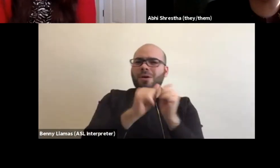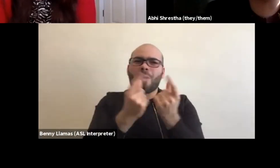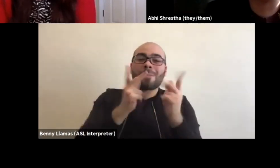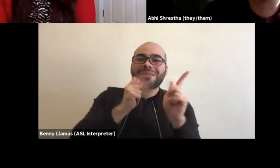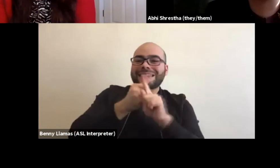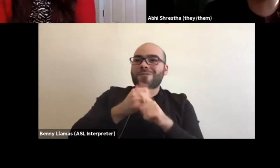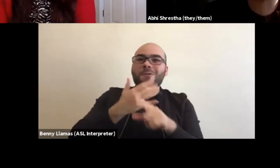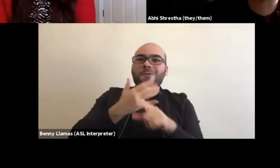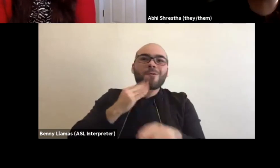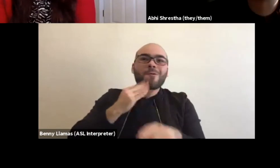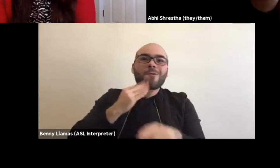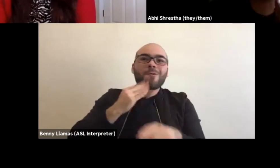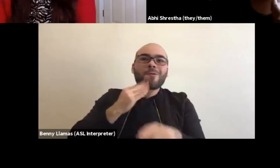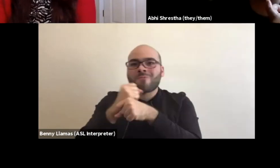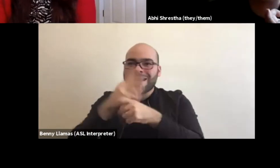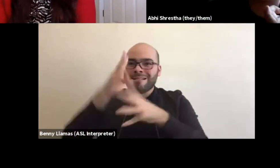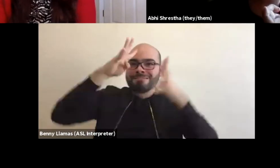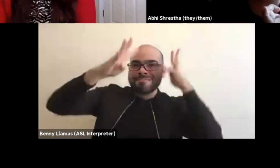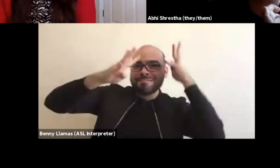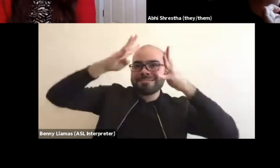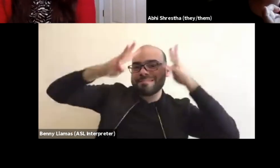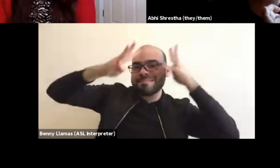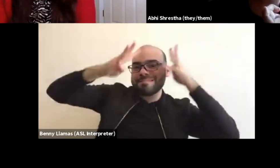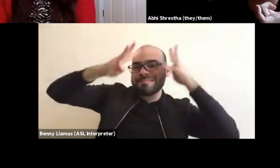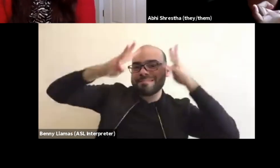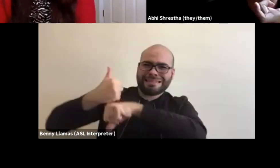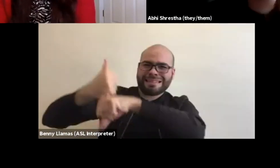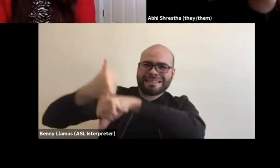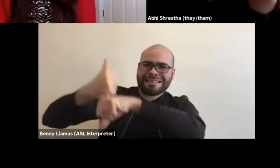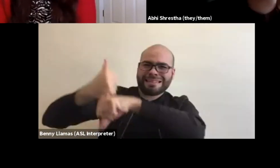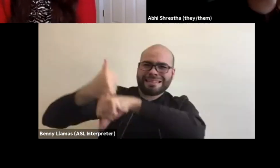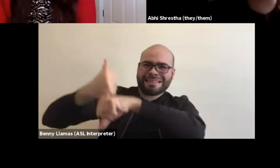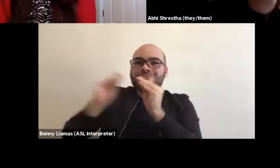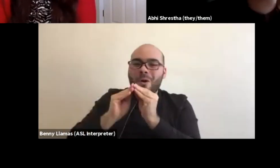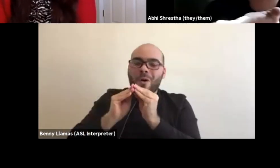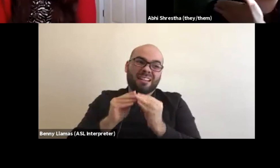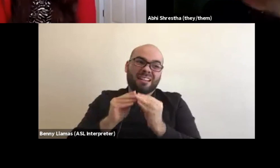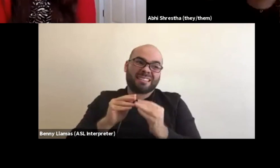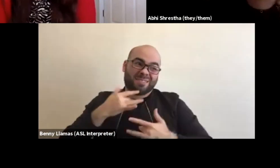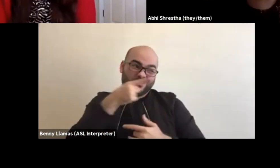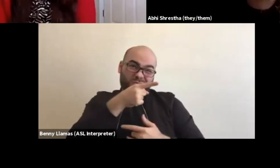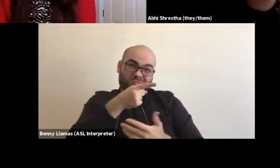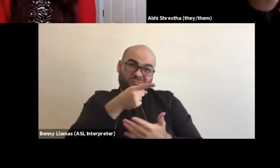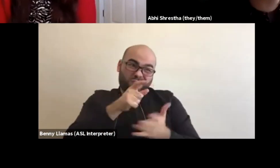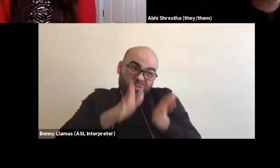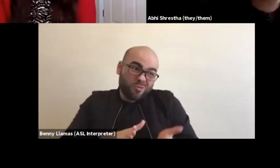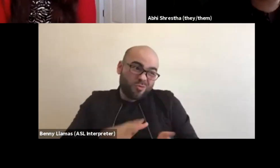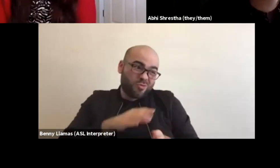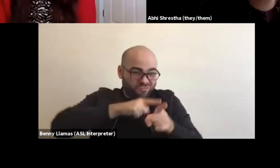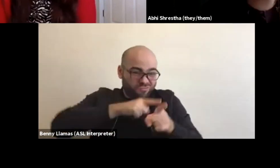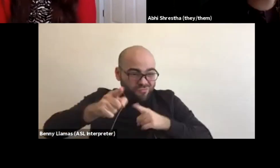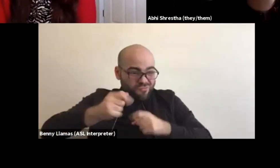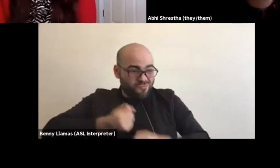you say that you're in particular writing poetry right now. I know you also write through and across